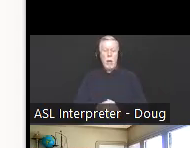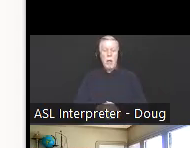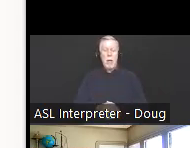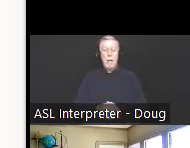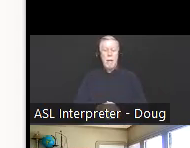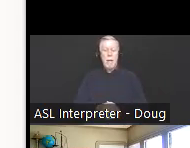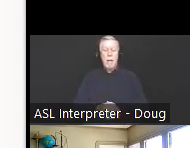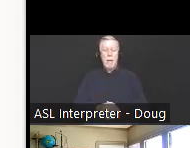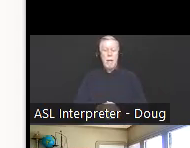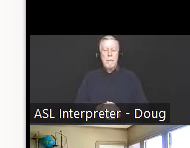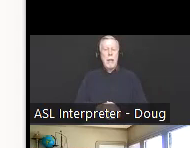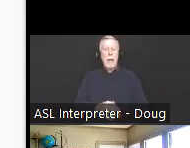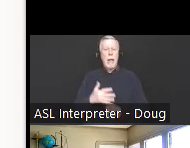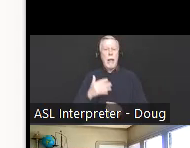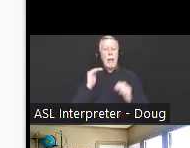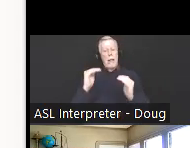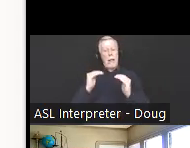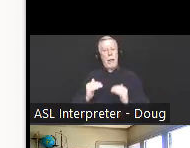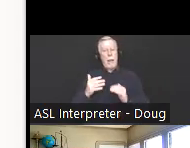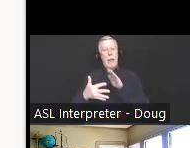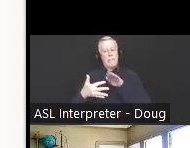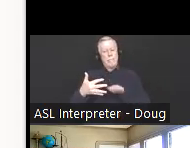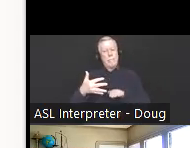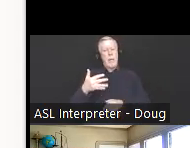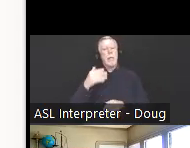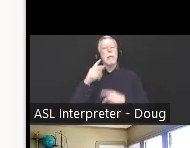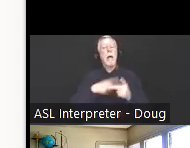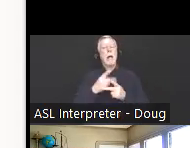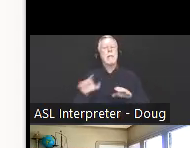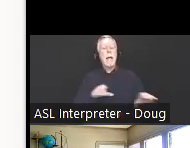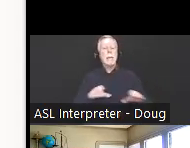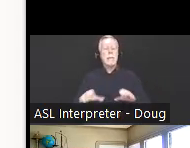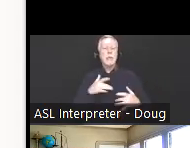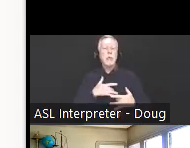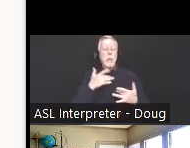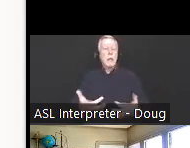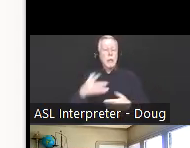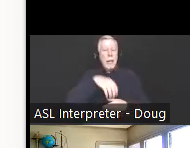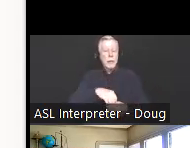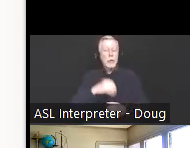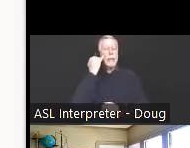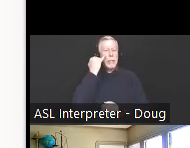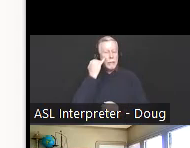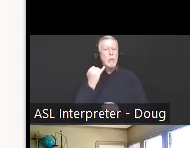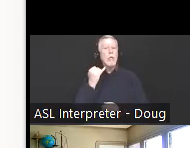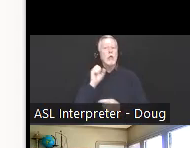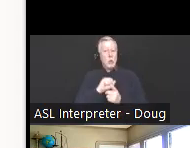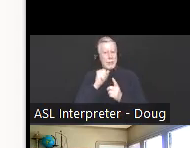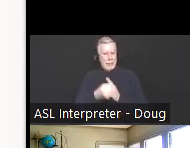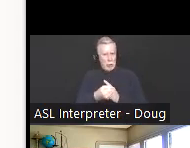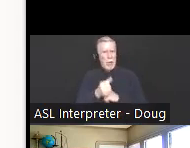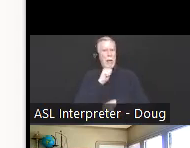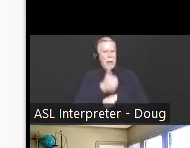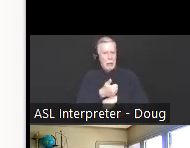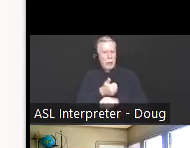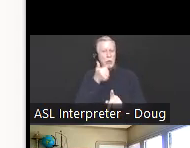And the kind of activities that you're likely to be engaging in if you're situating yourself at that position